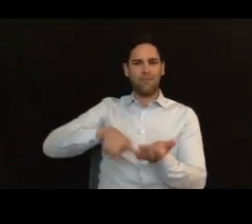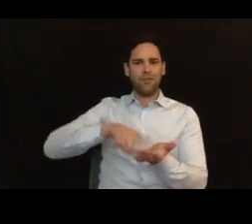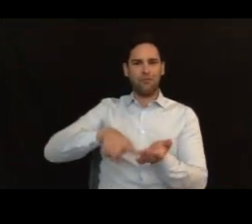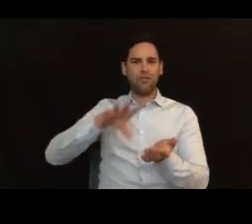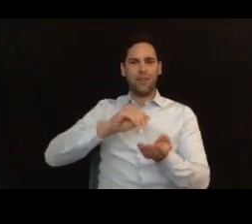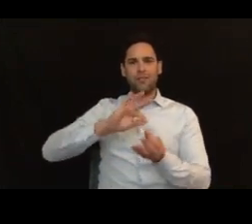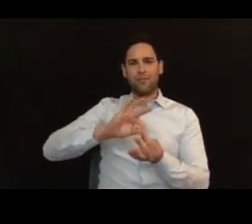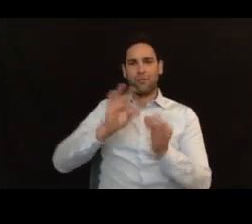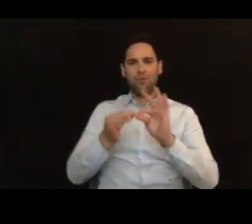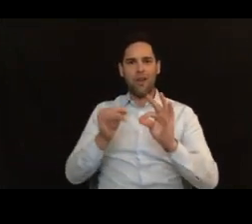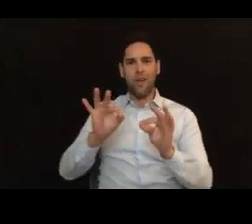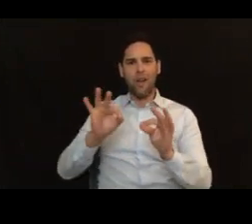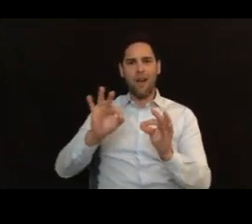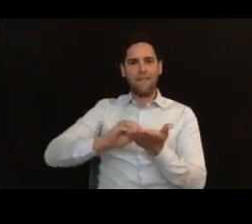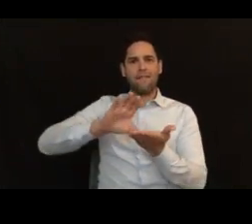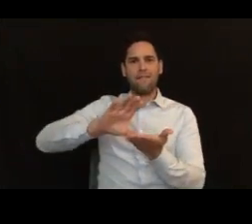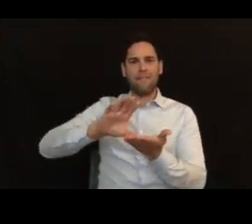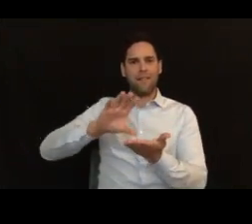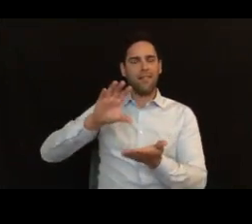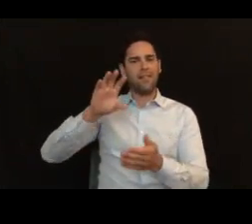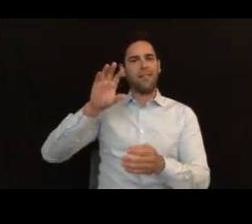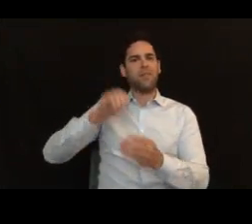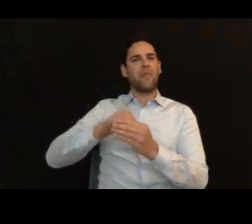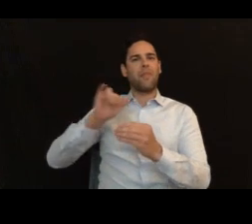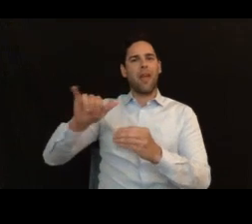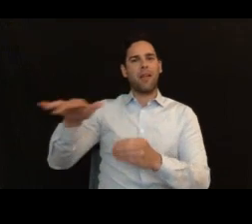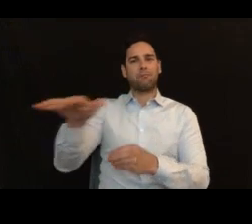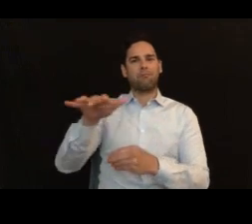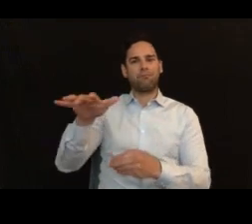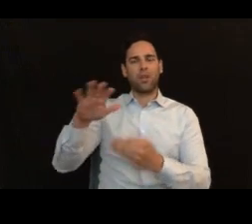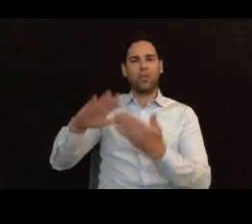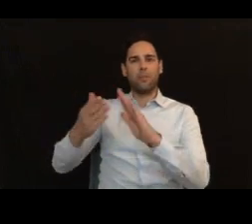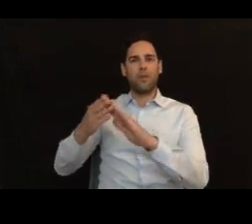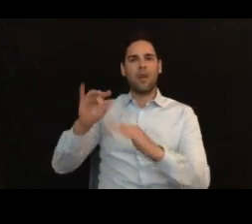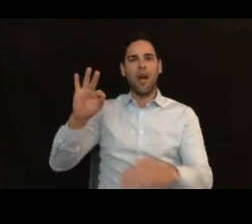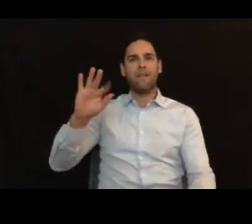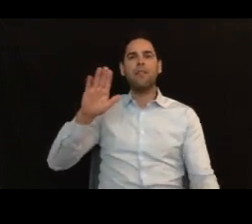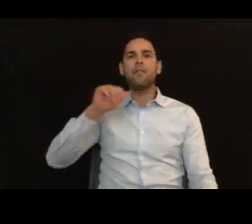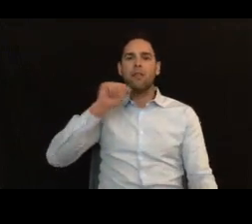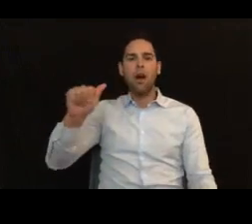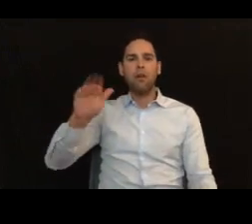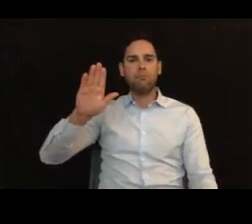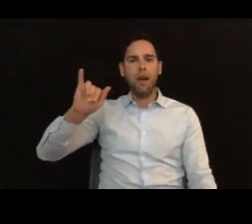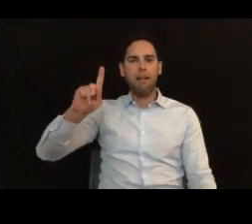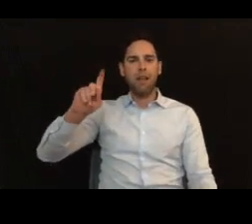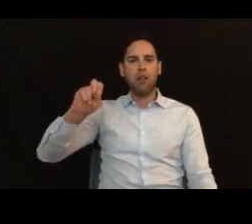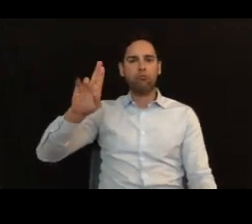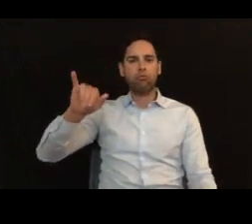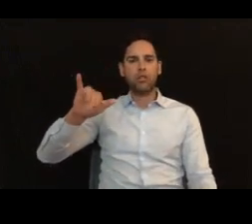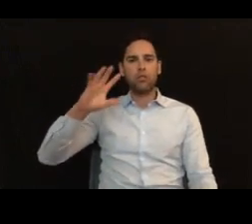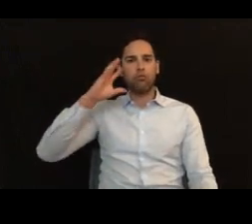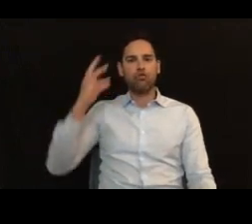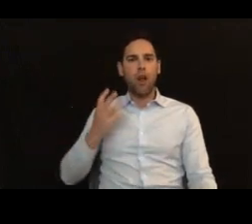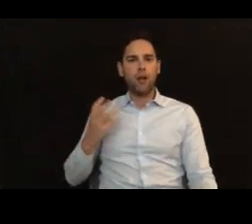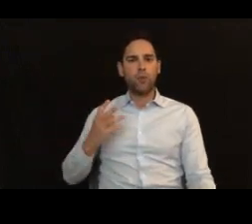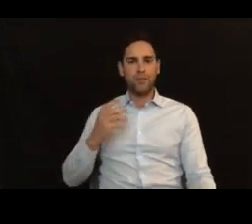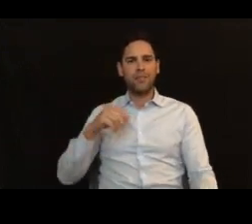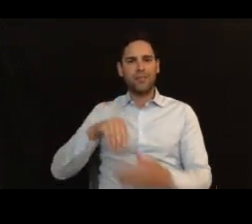my research with a community of non-binary drag queens in San Francisco. So you can move to the next